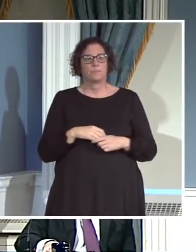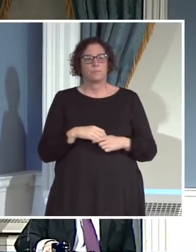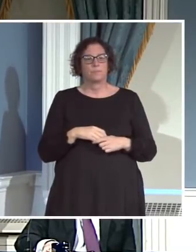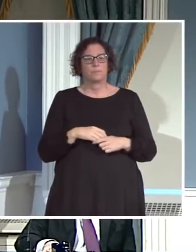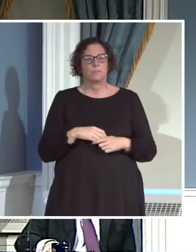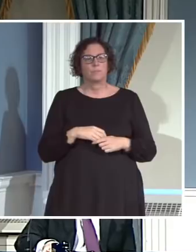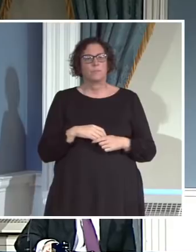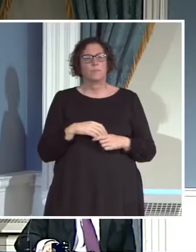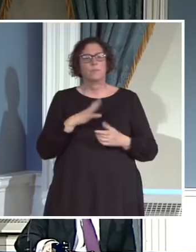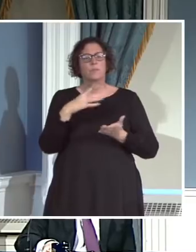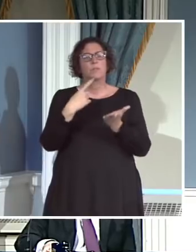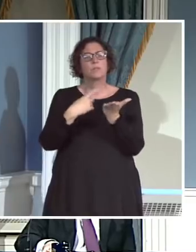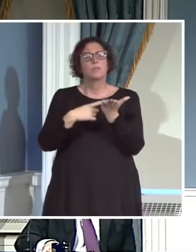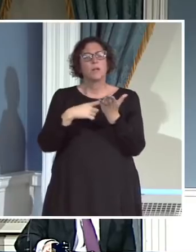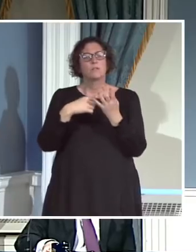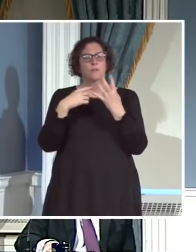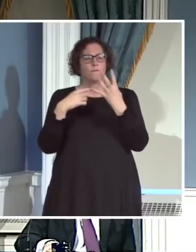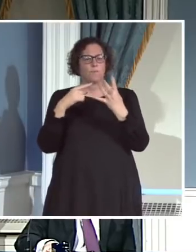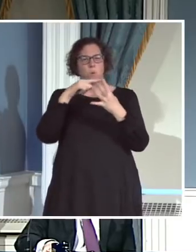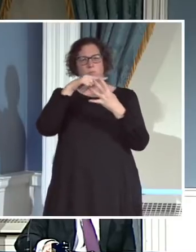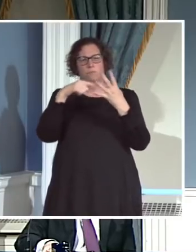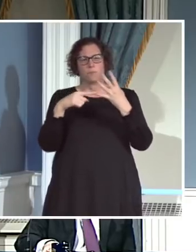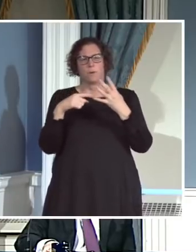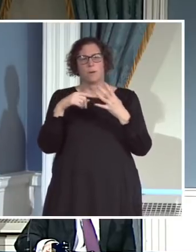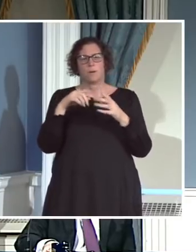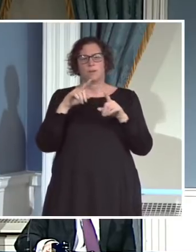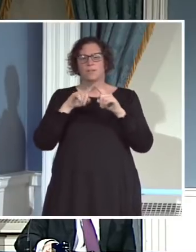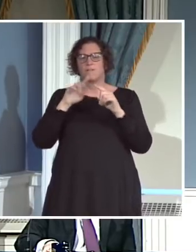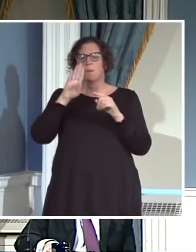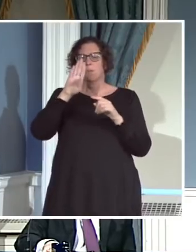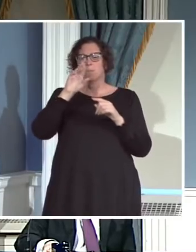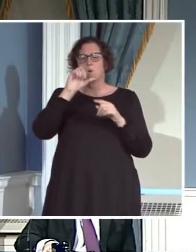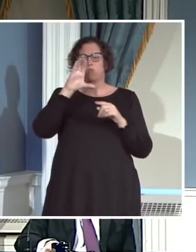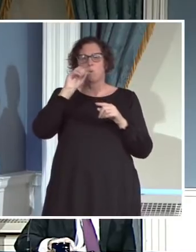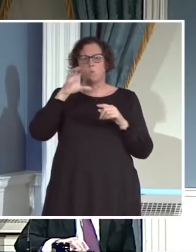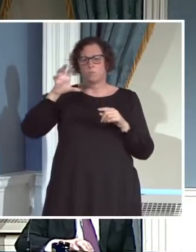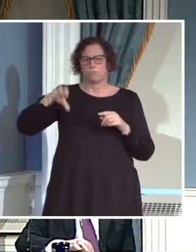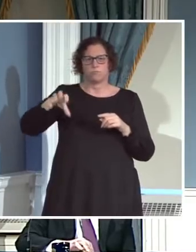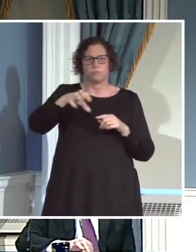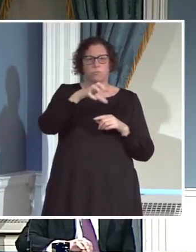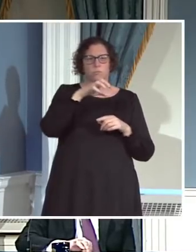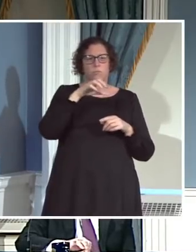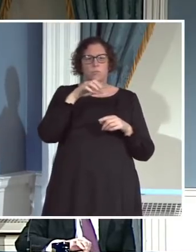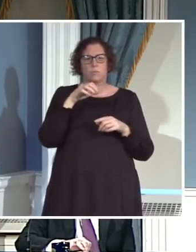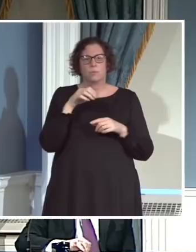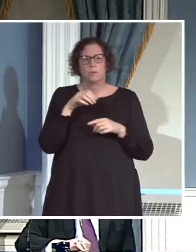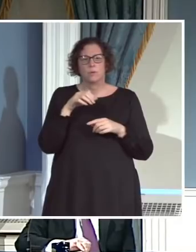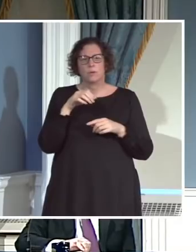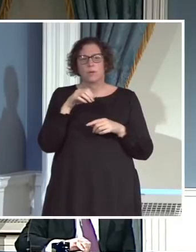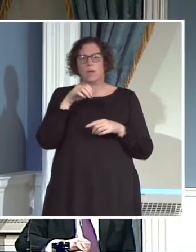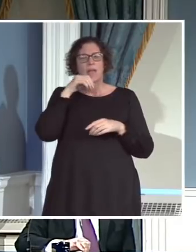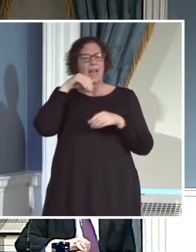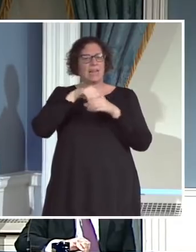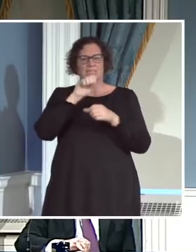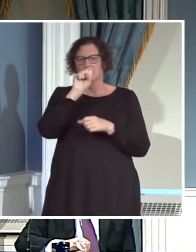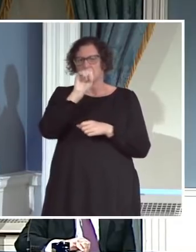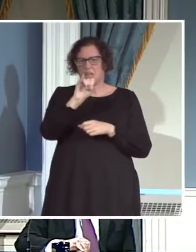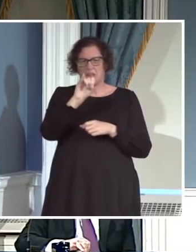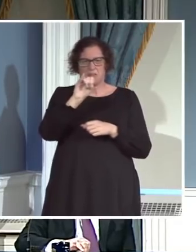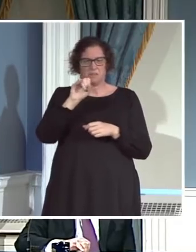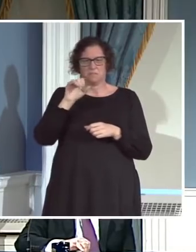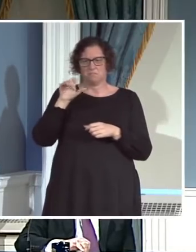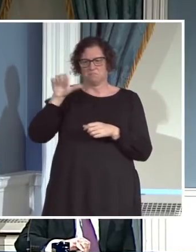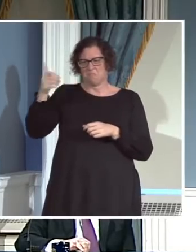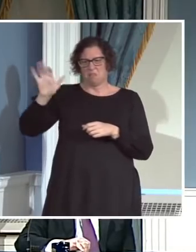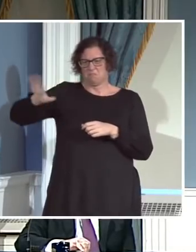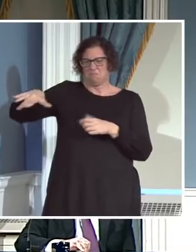Staten Island. As we know, it's the only borough without a public hospital. And from the numbers we know today for Staten Island's 2 private